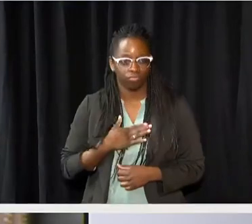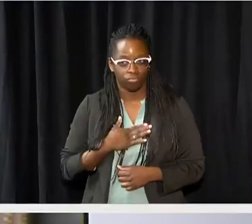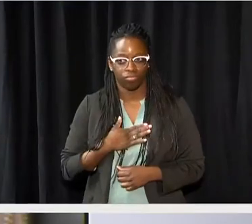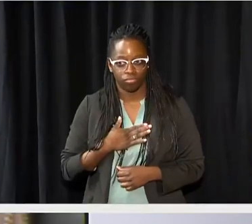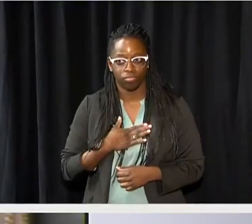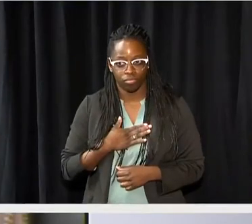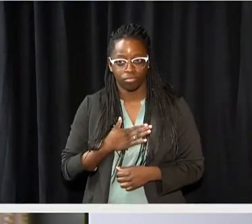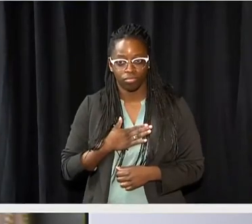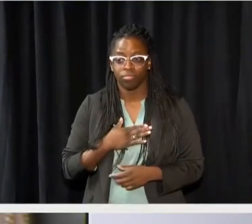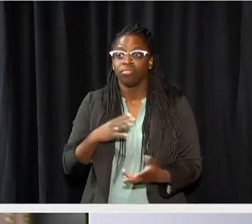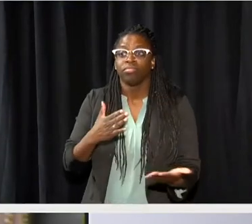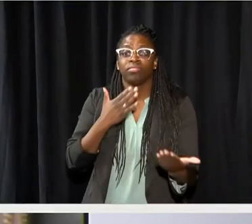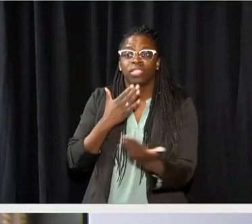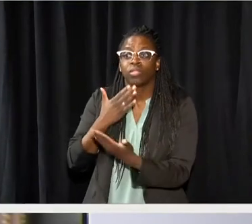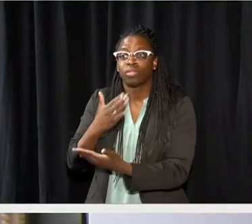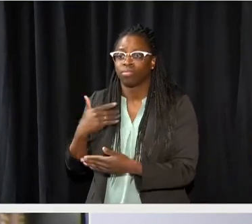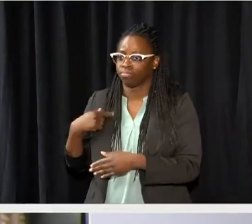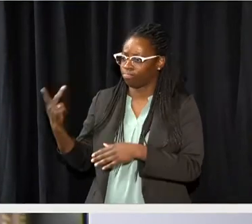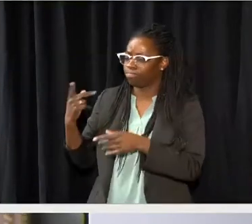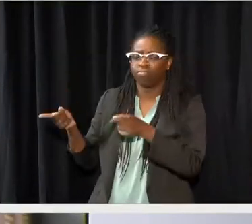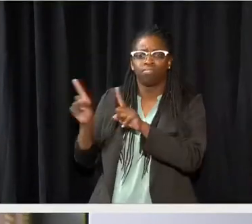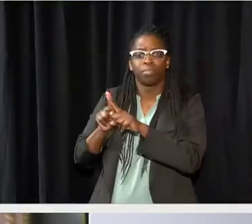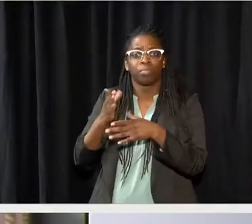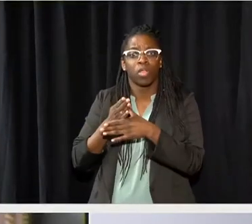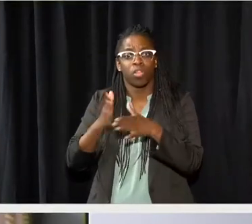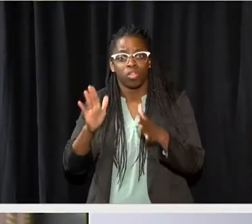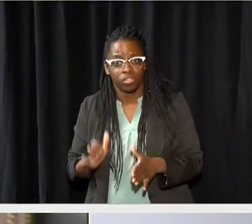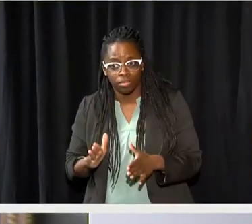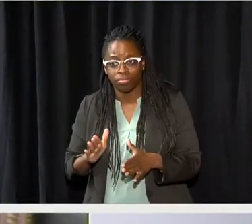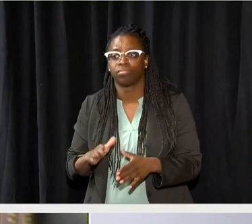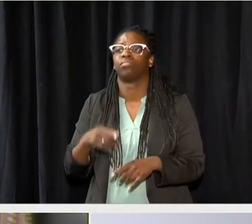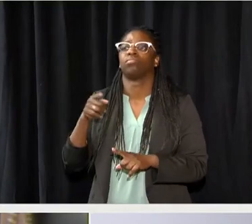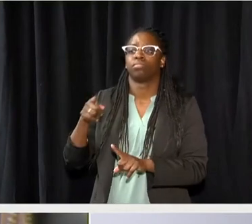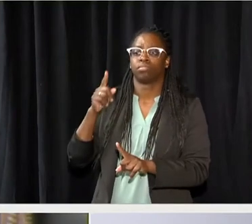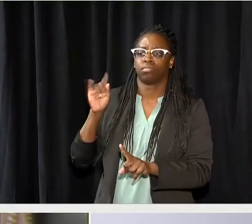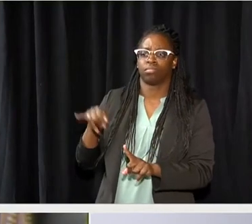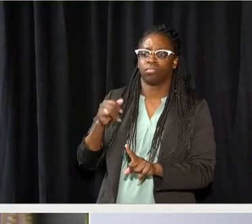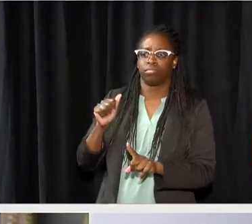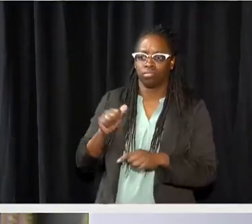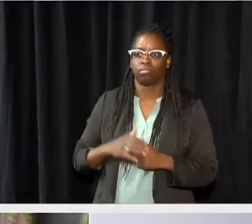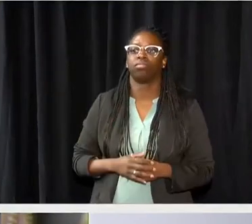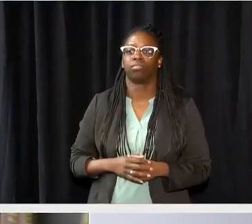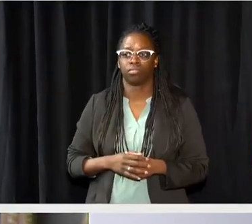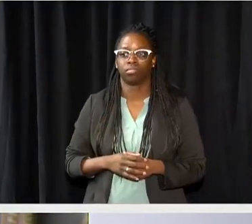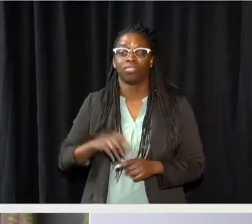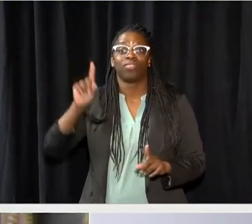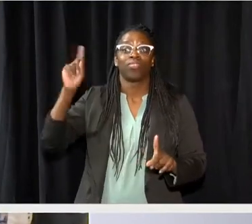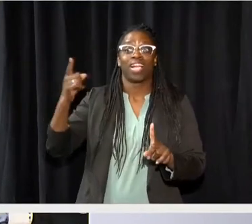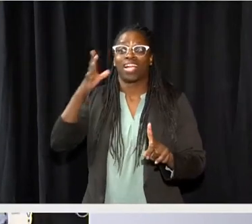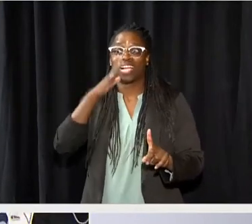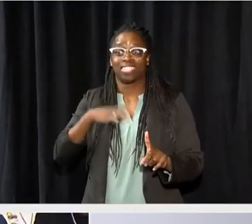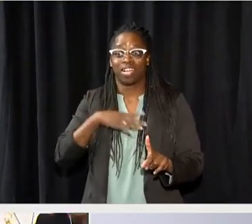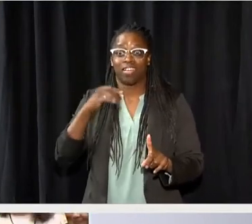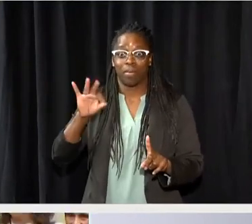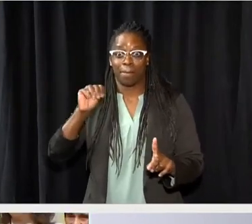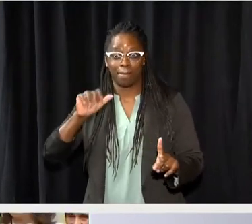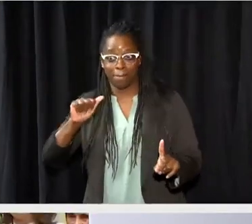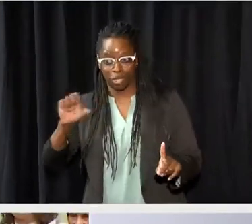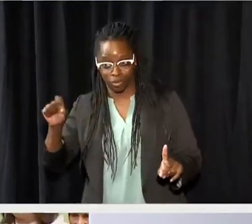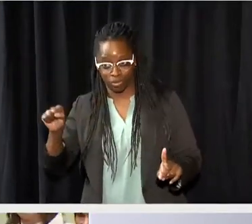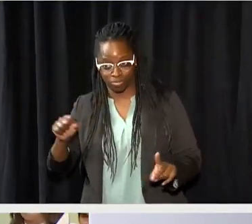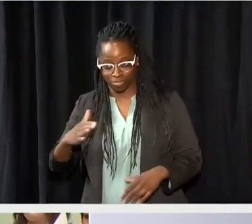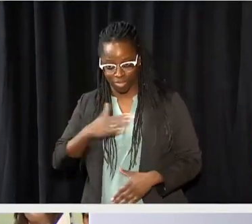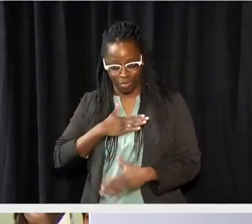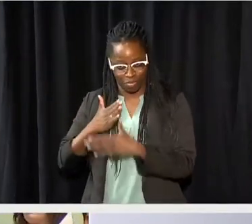Thank you as well to my partner, Joanna Lydgate, the Commonwealth's first partner.